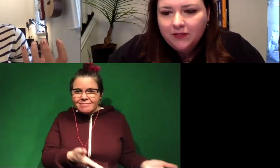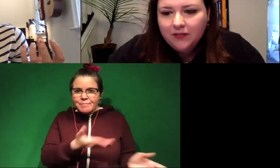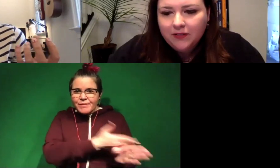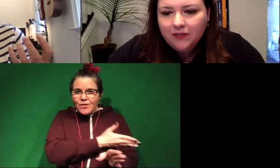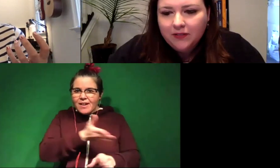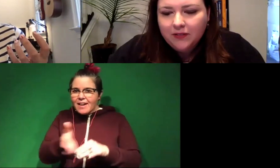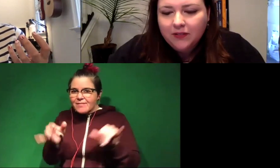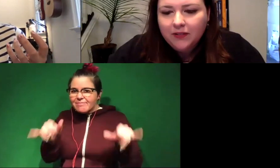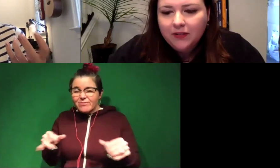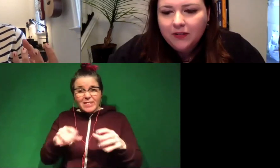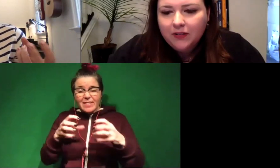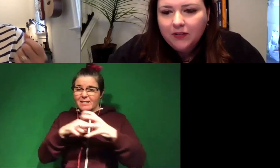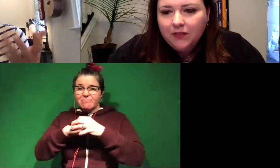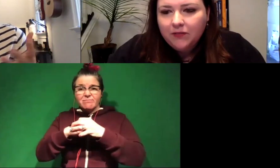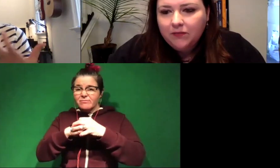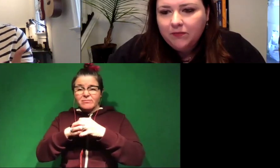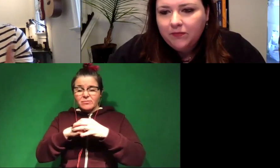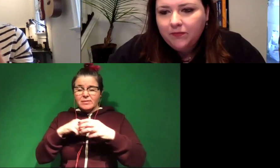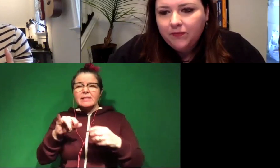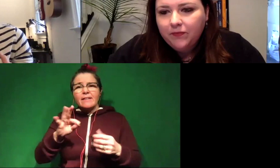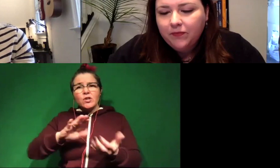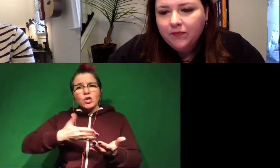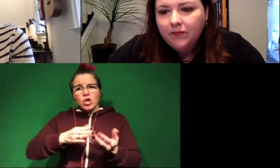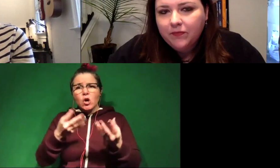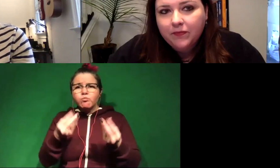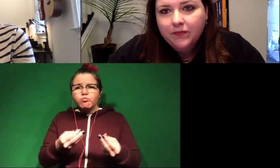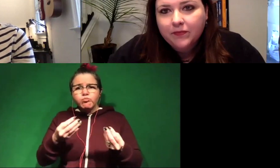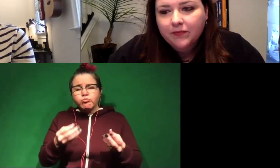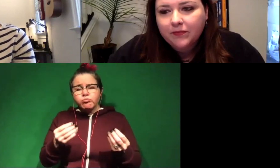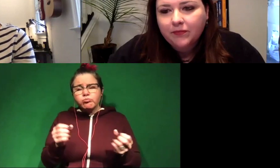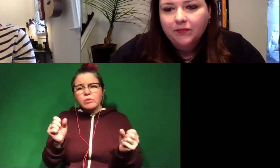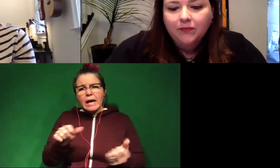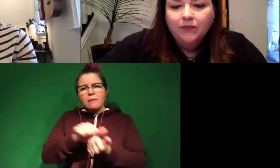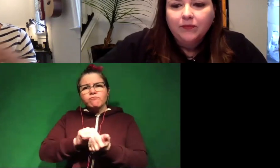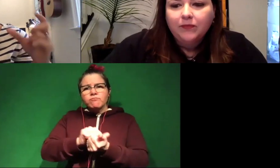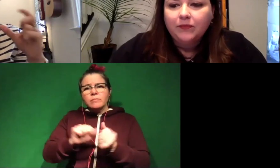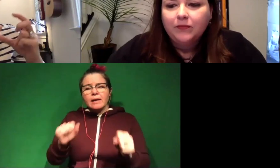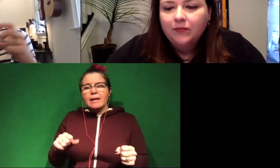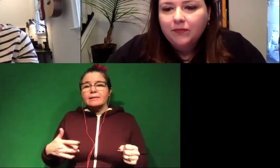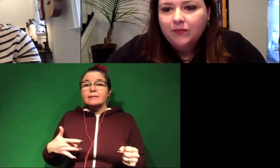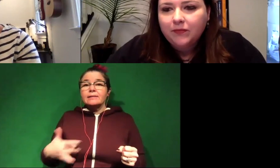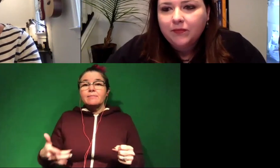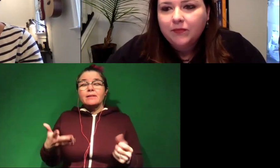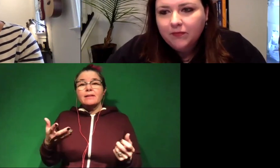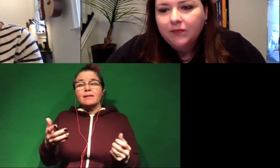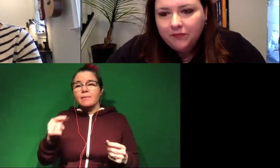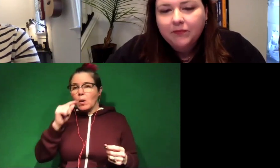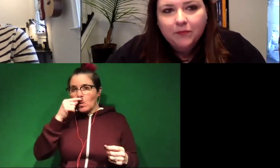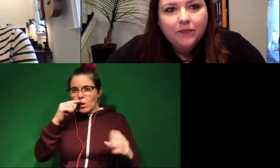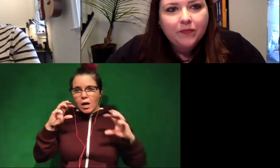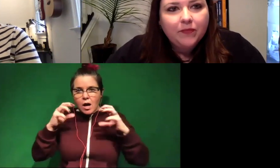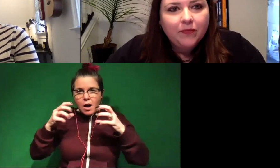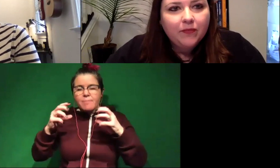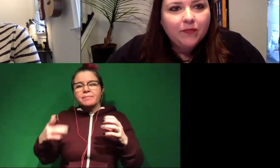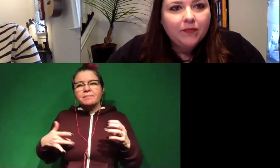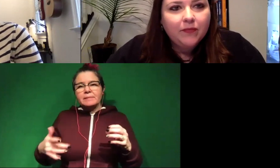tough shell. If it's cooked enough, then you can digest it. But usually when it's after eating corn on the cob, probably that you